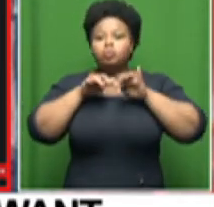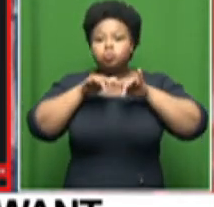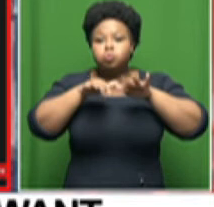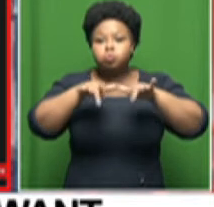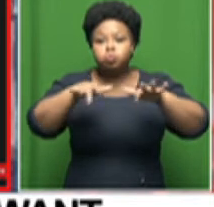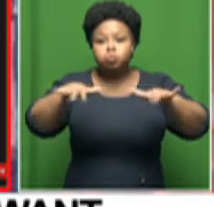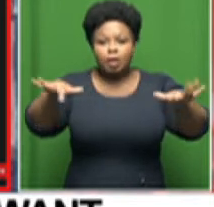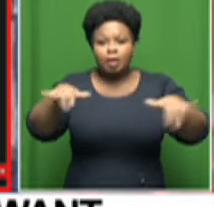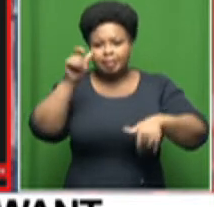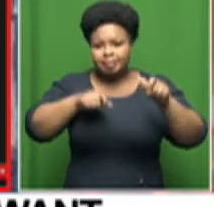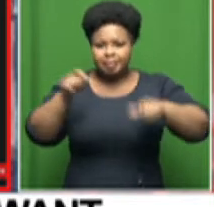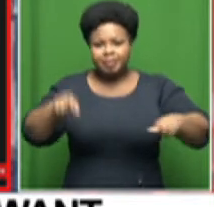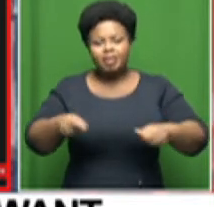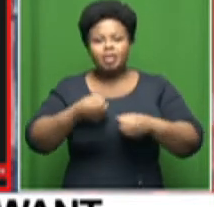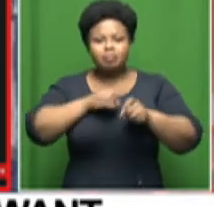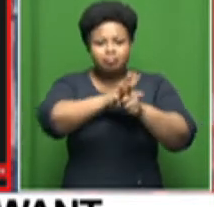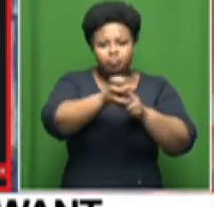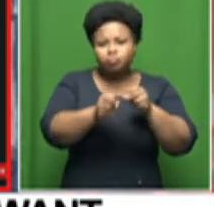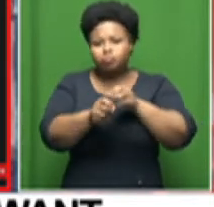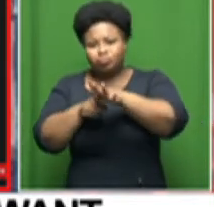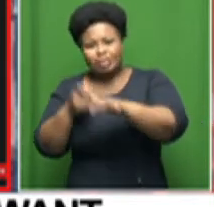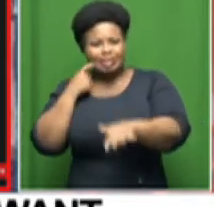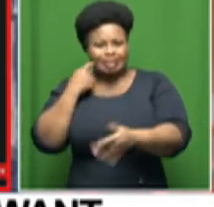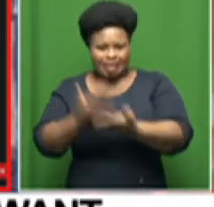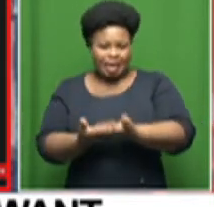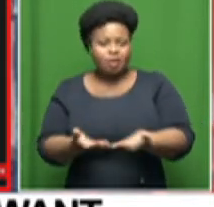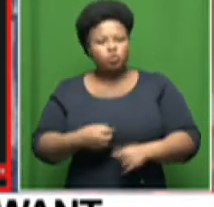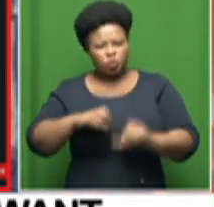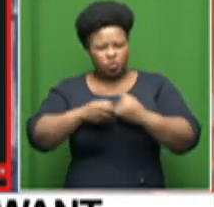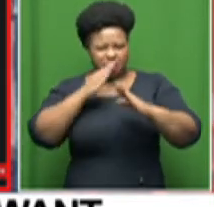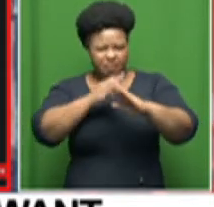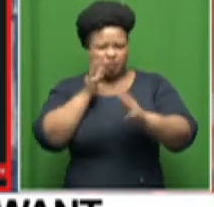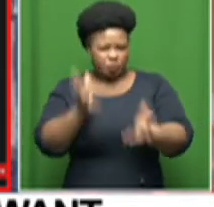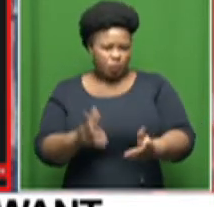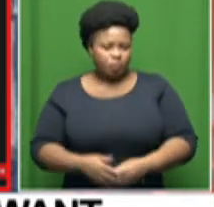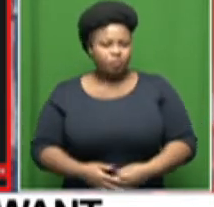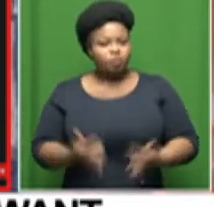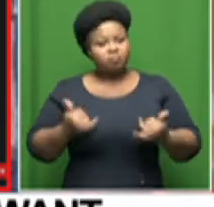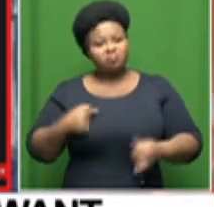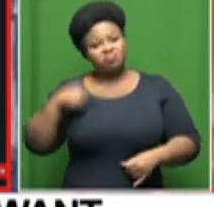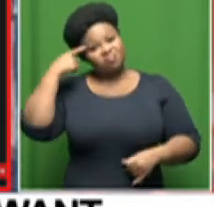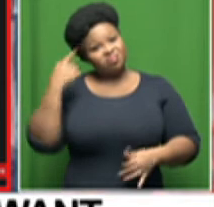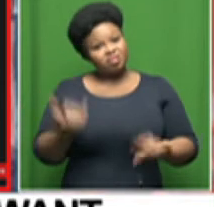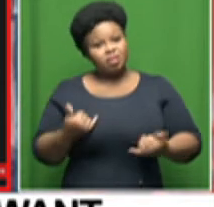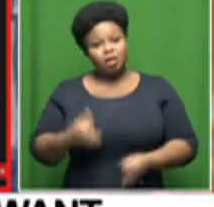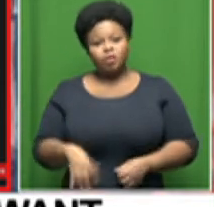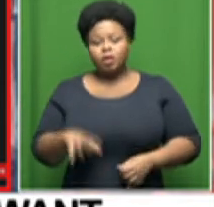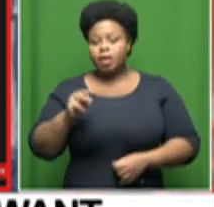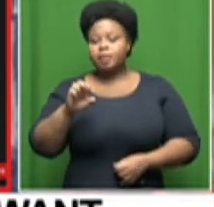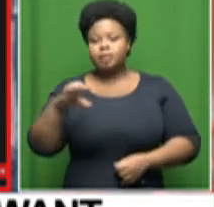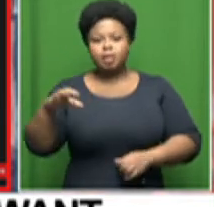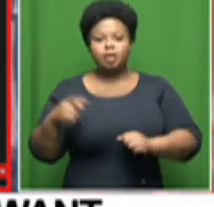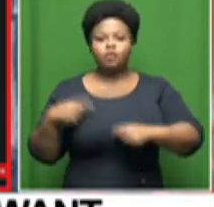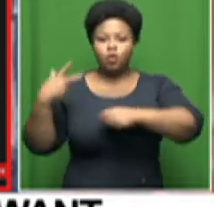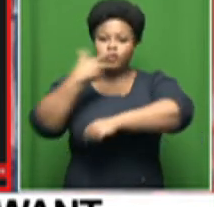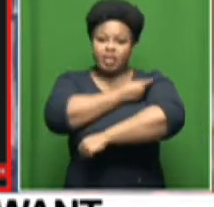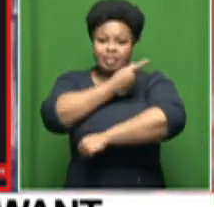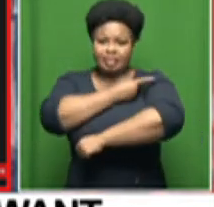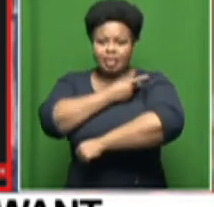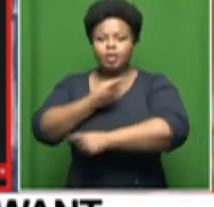community. So I think these are all the considerations which we're going to look at as a Ministerial Advisory Committee on